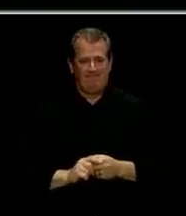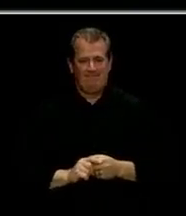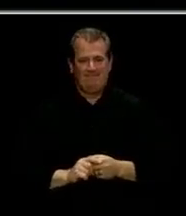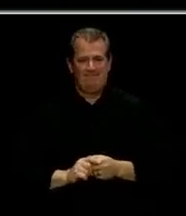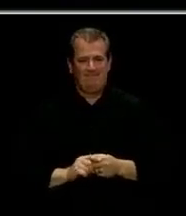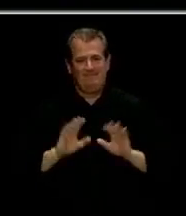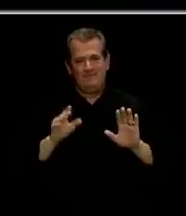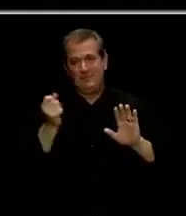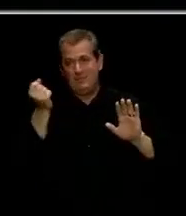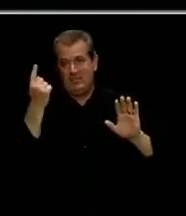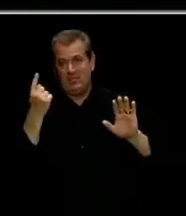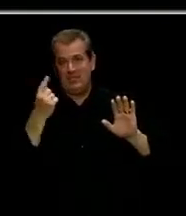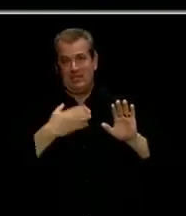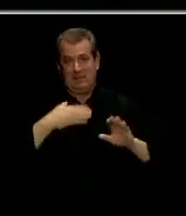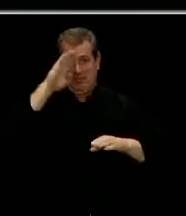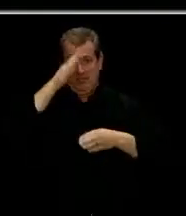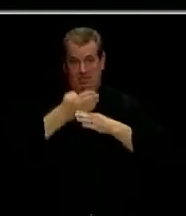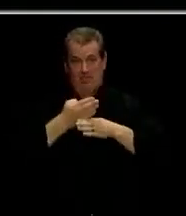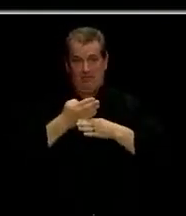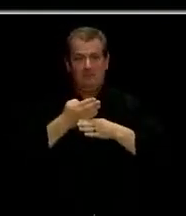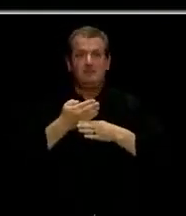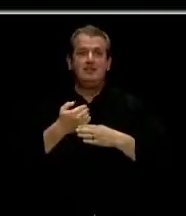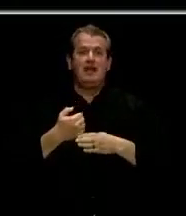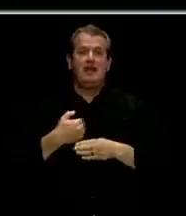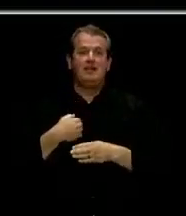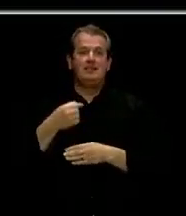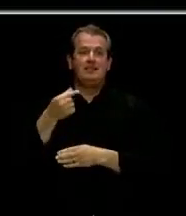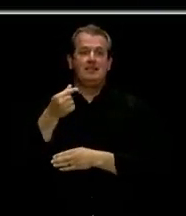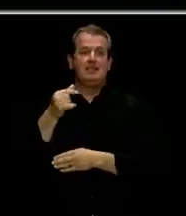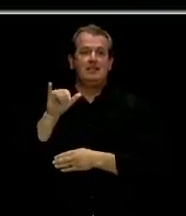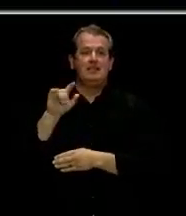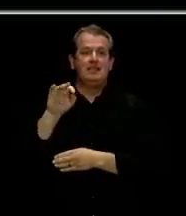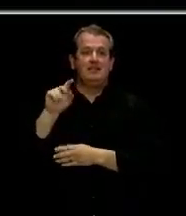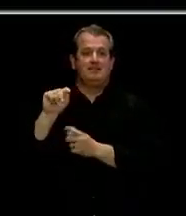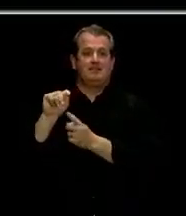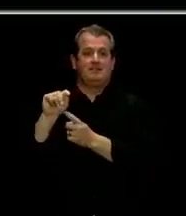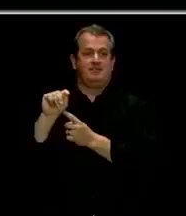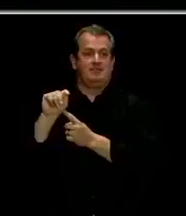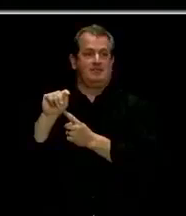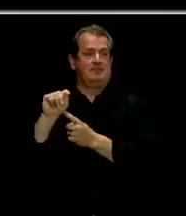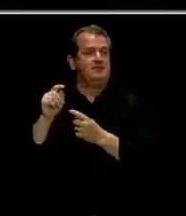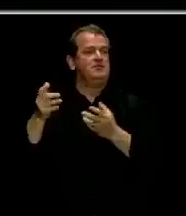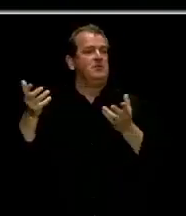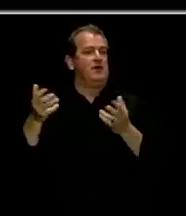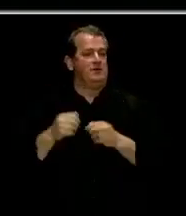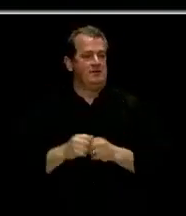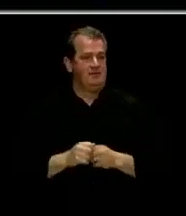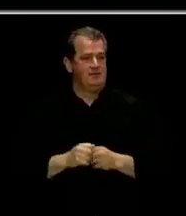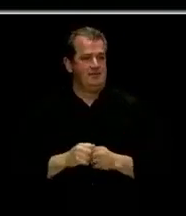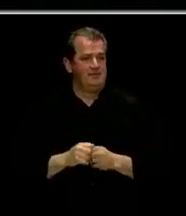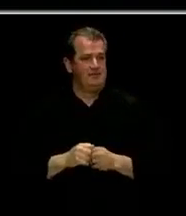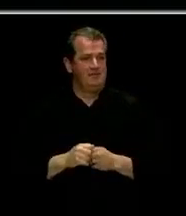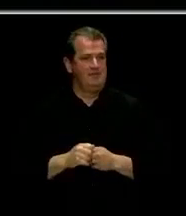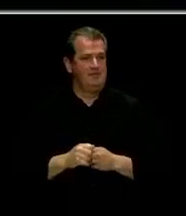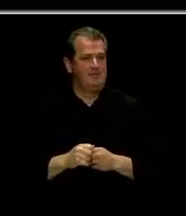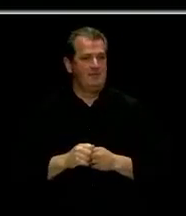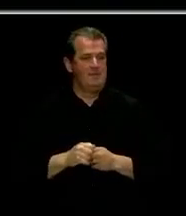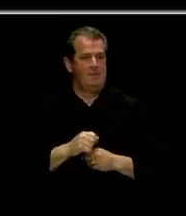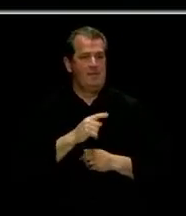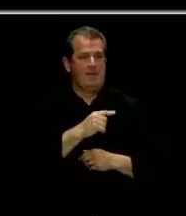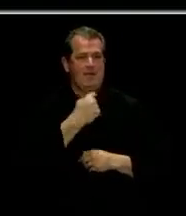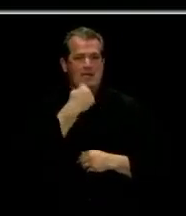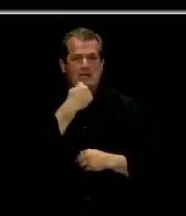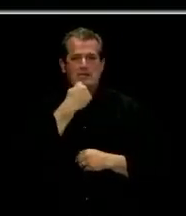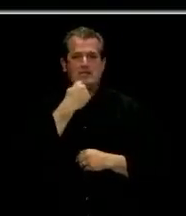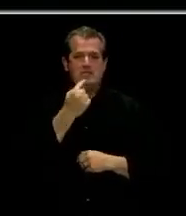You see, he has a gift, and that gift is to say something devoid of emotion